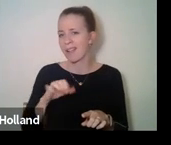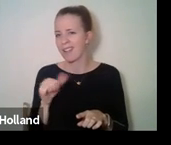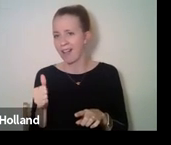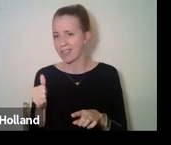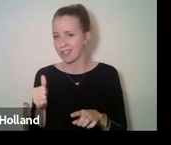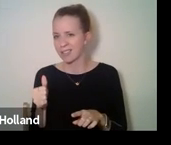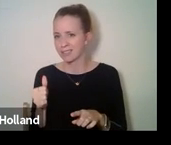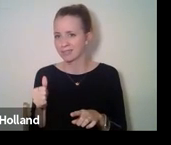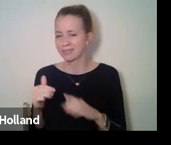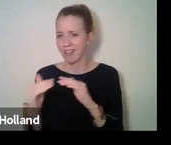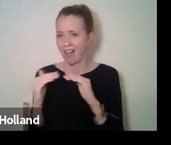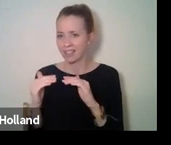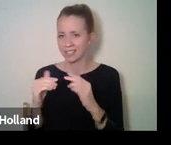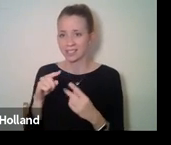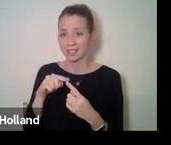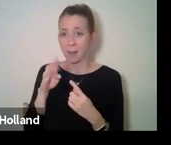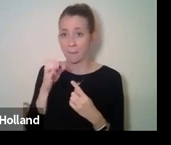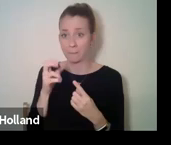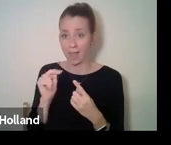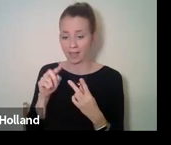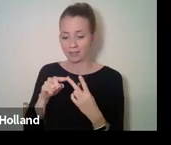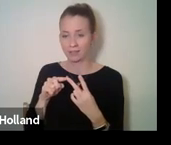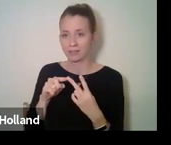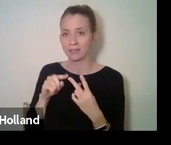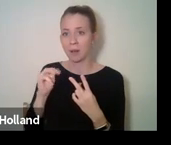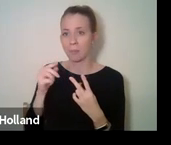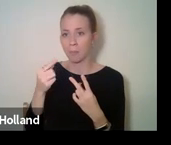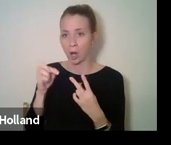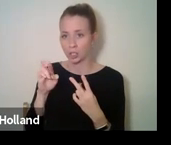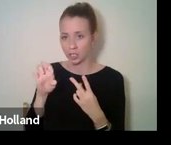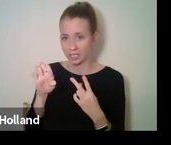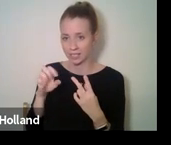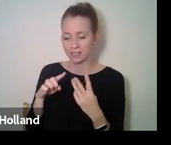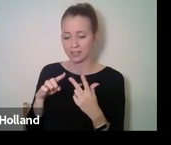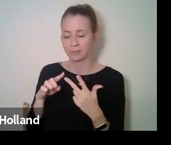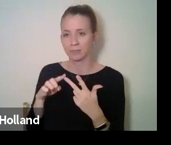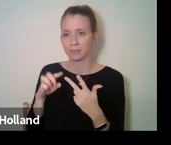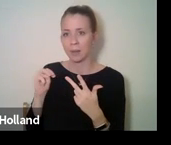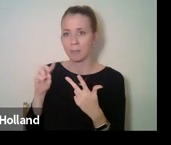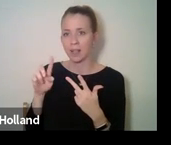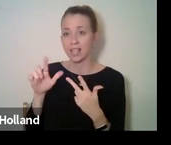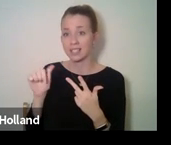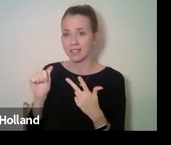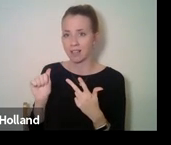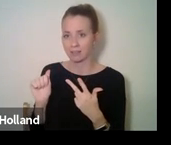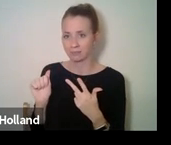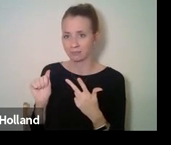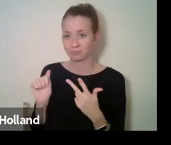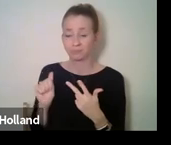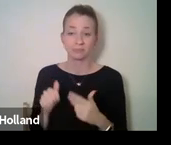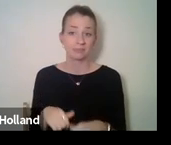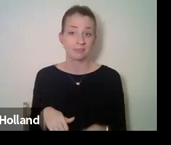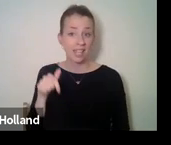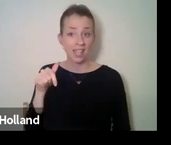Ben Freevert, Margie Pete, or Melissa Carlson. This night's